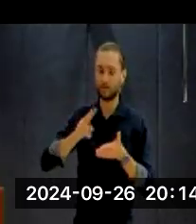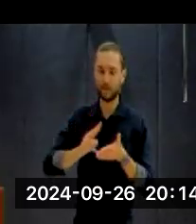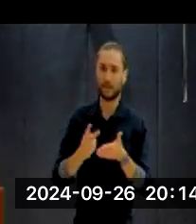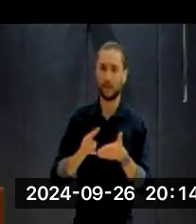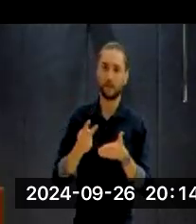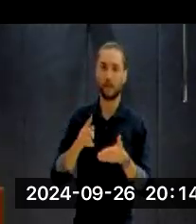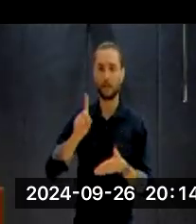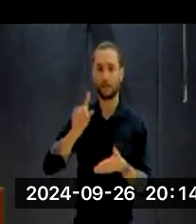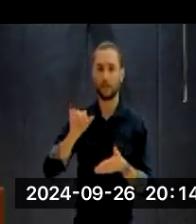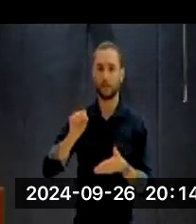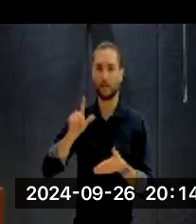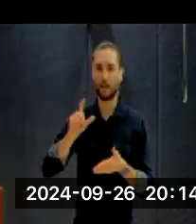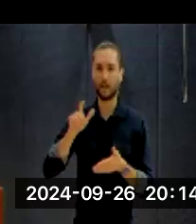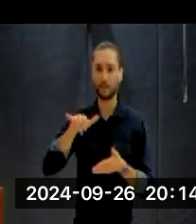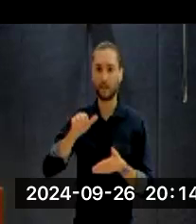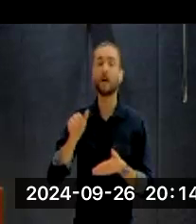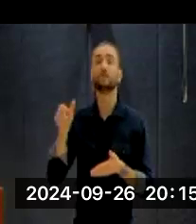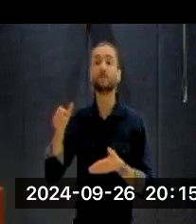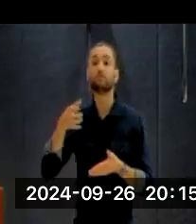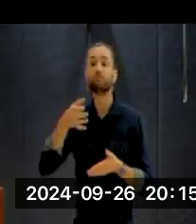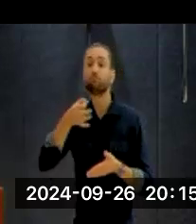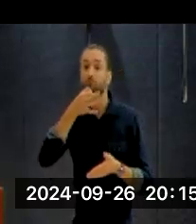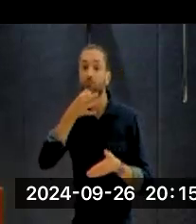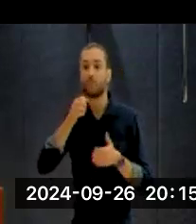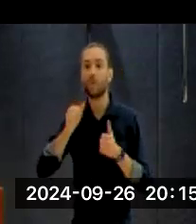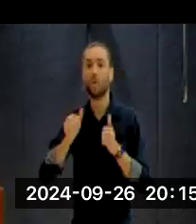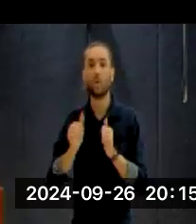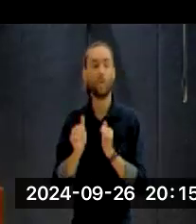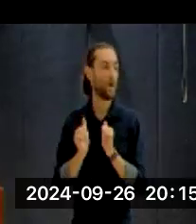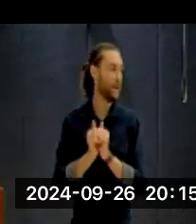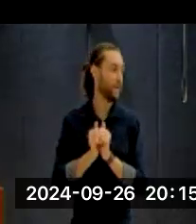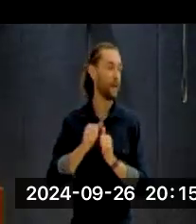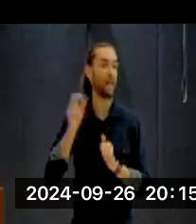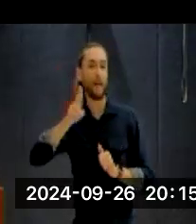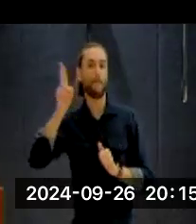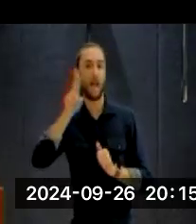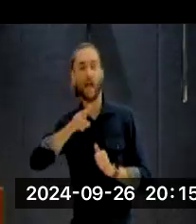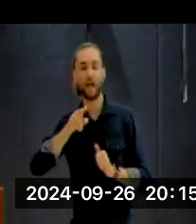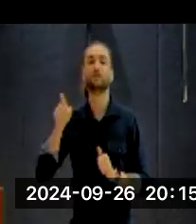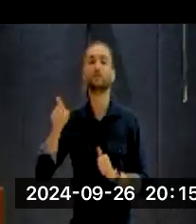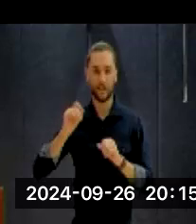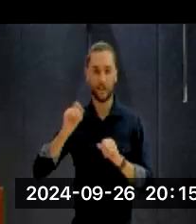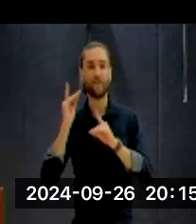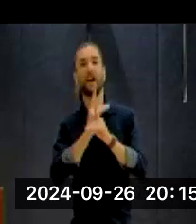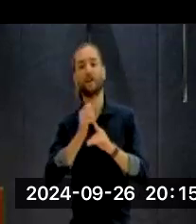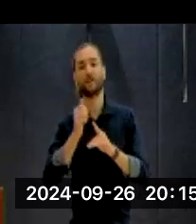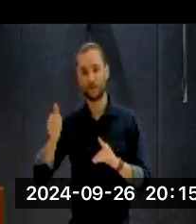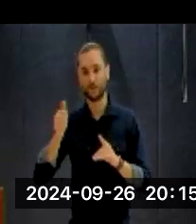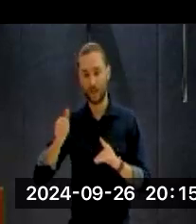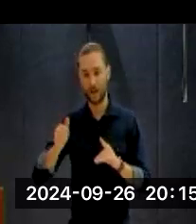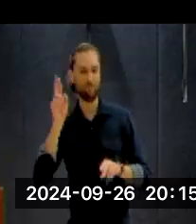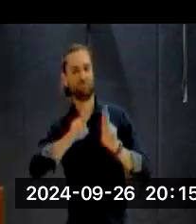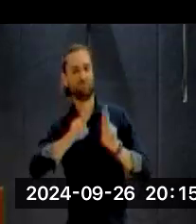like, what some people may call clap back, right? She can speak fast for herself and defend herself verbally,